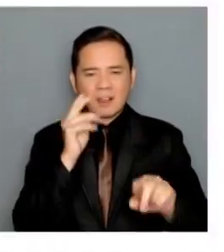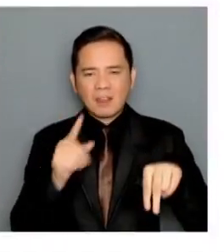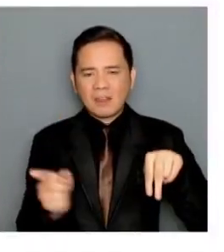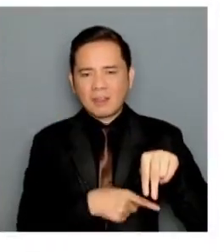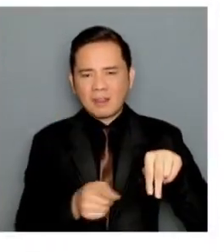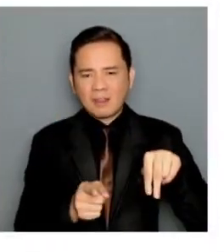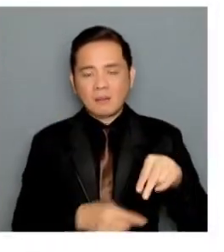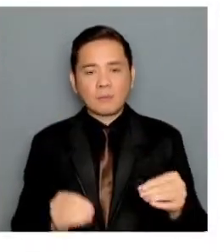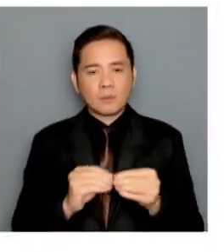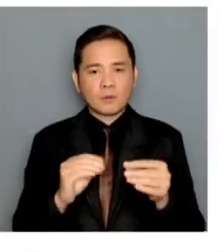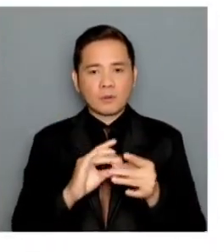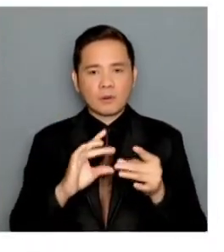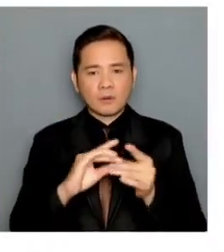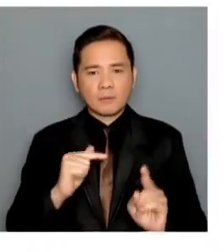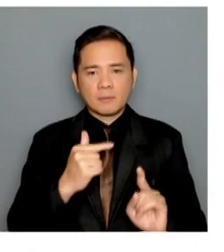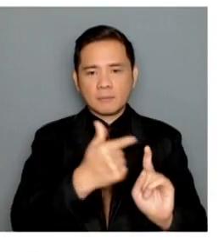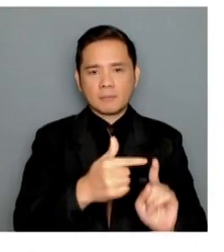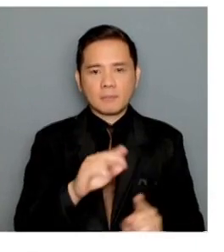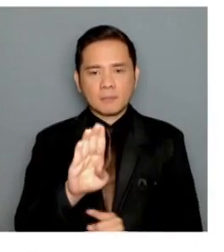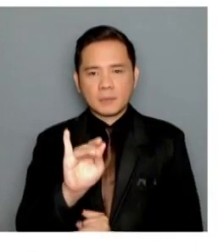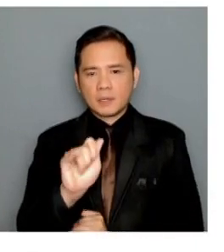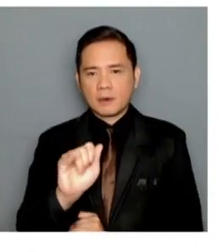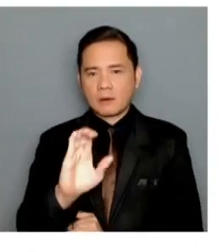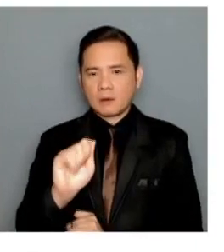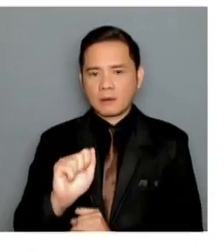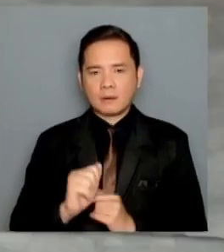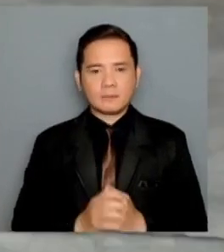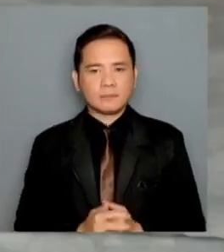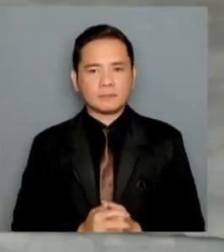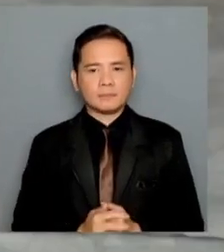story. Hi, Bianca. What can you tell us?